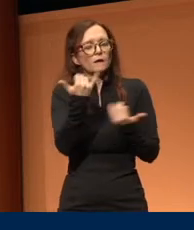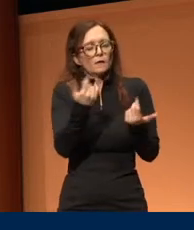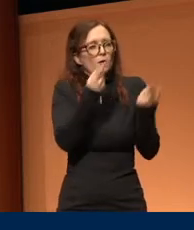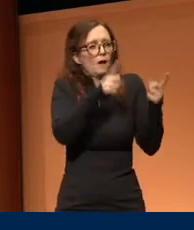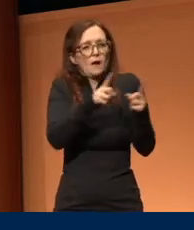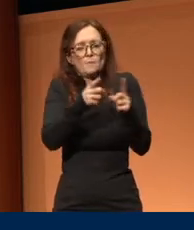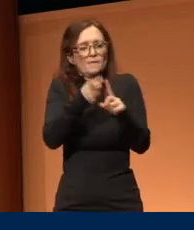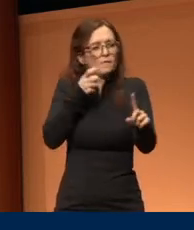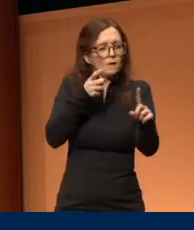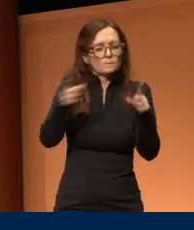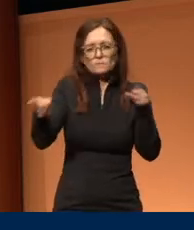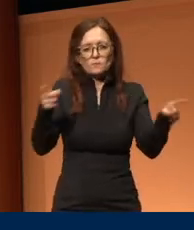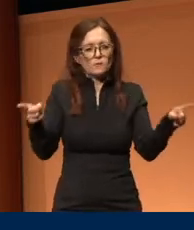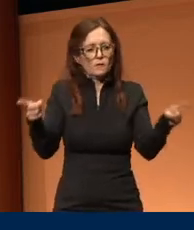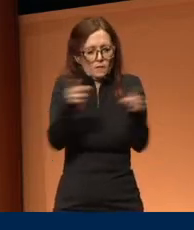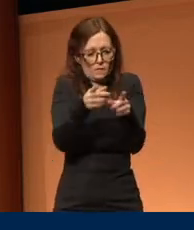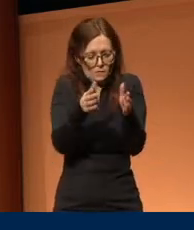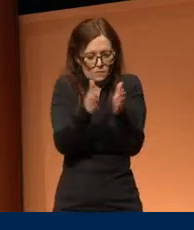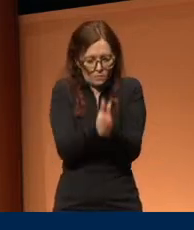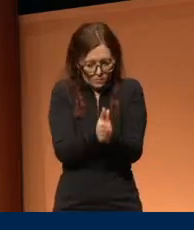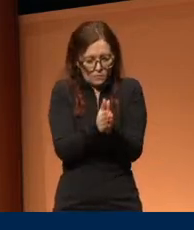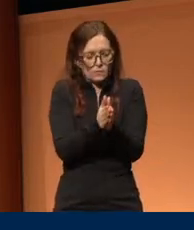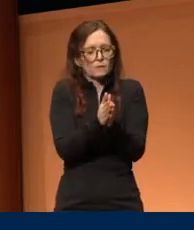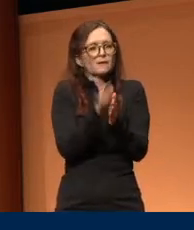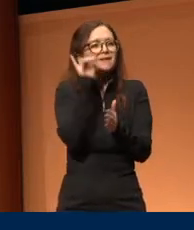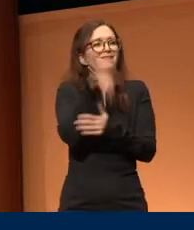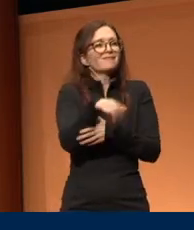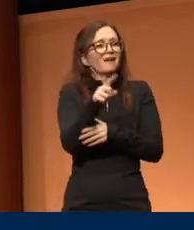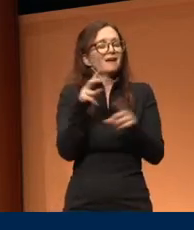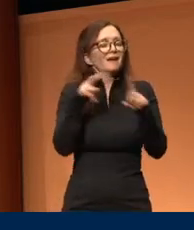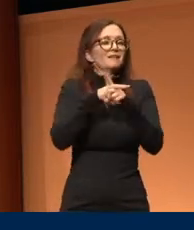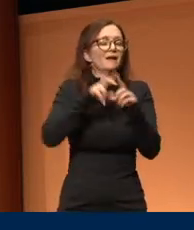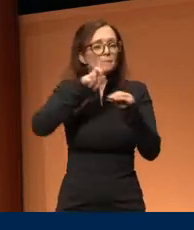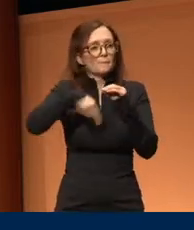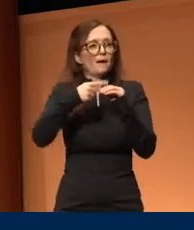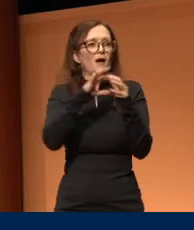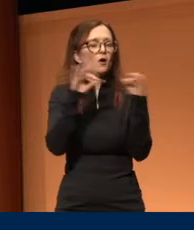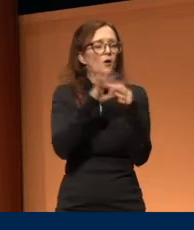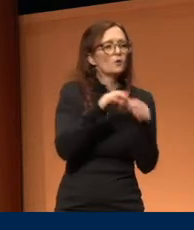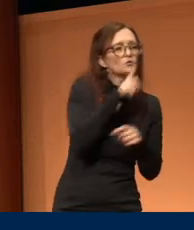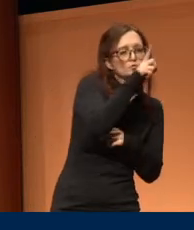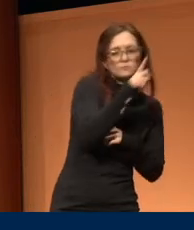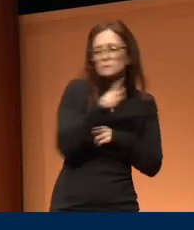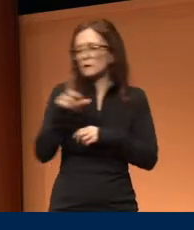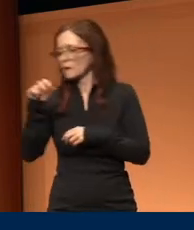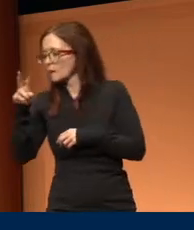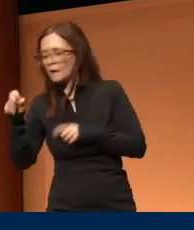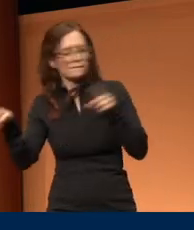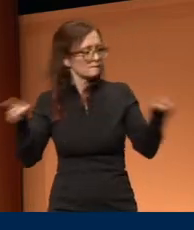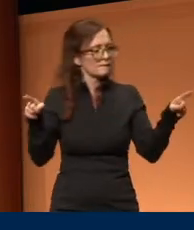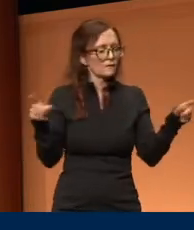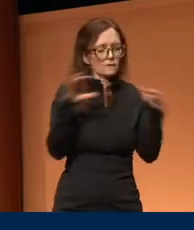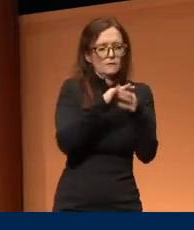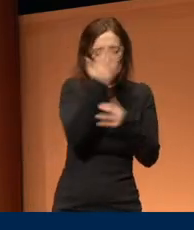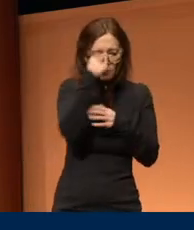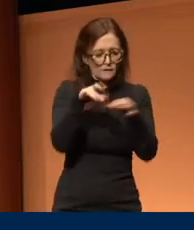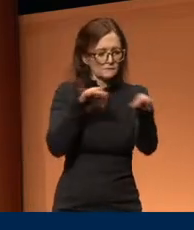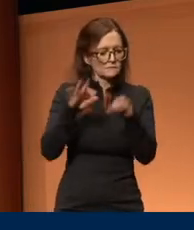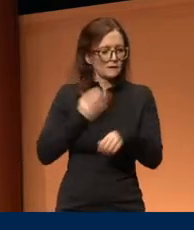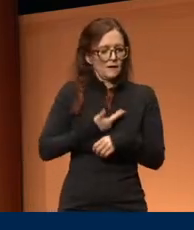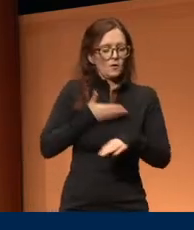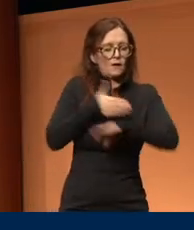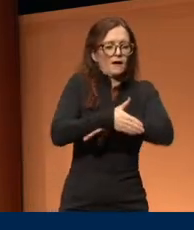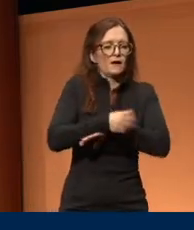truth. If correct, these claims about the connection between truth and love may go some way toward explaining why our